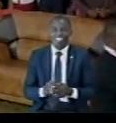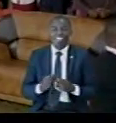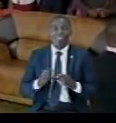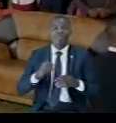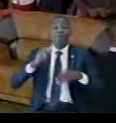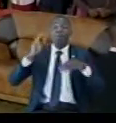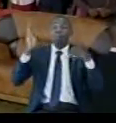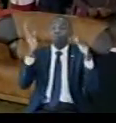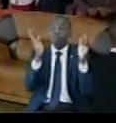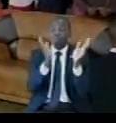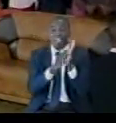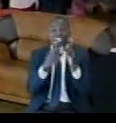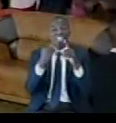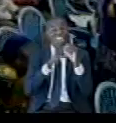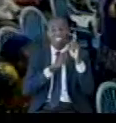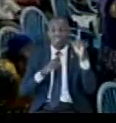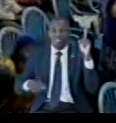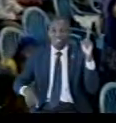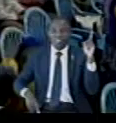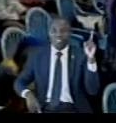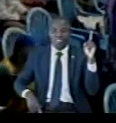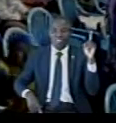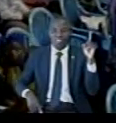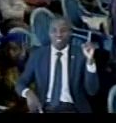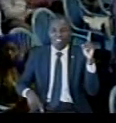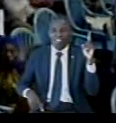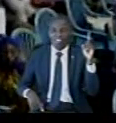Praise the Lord.